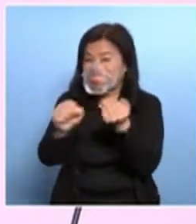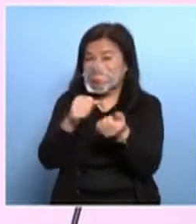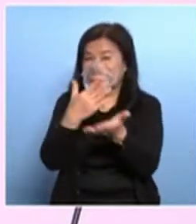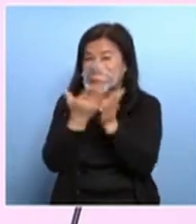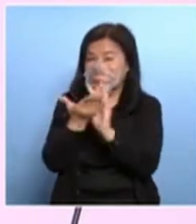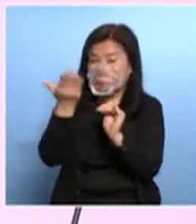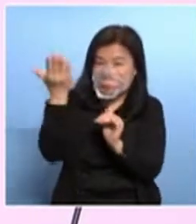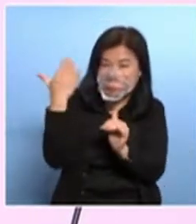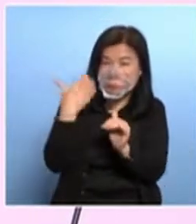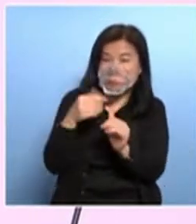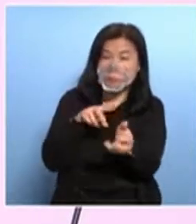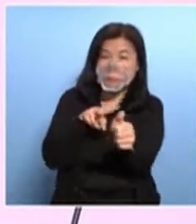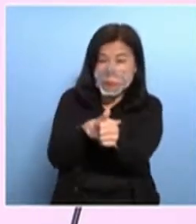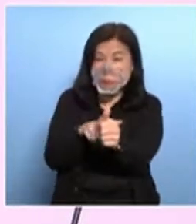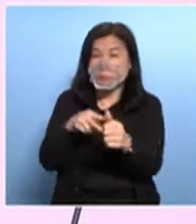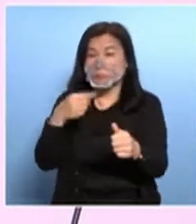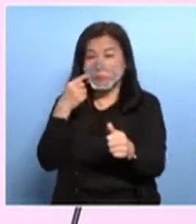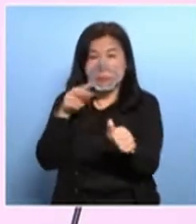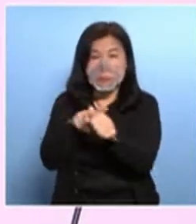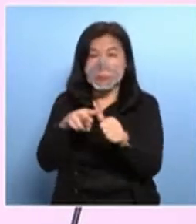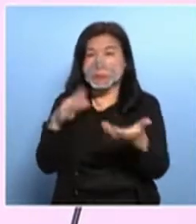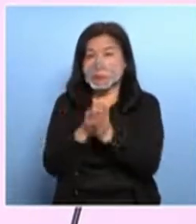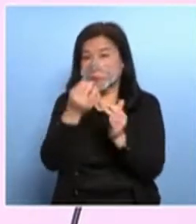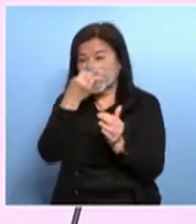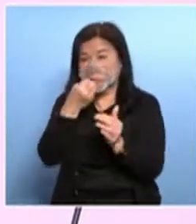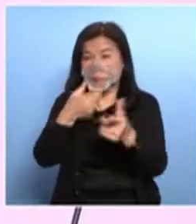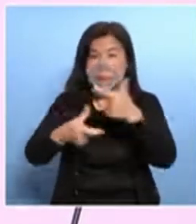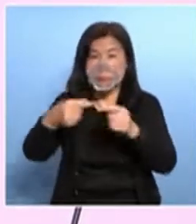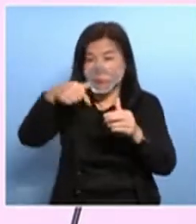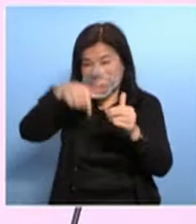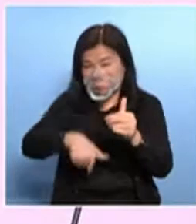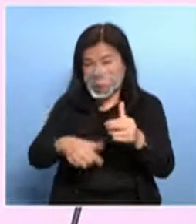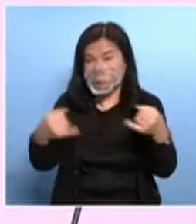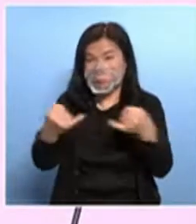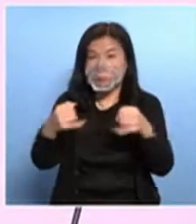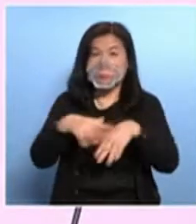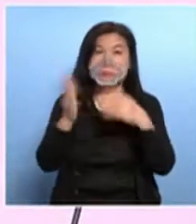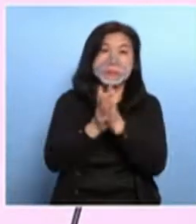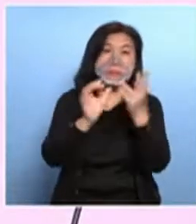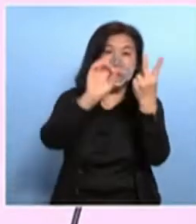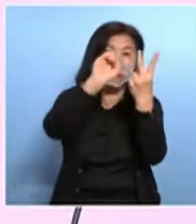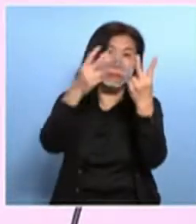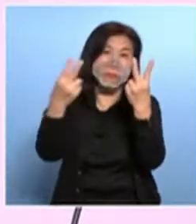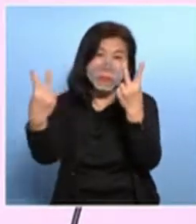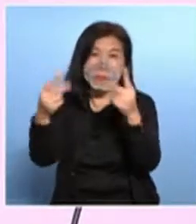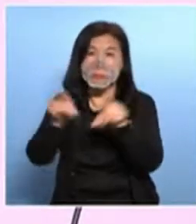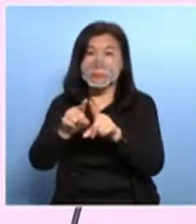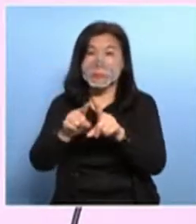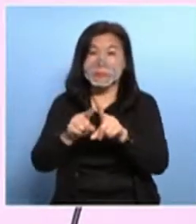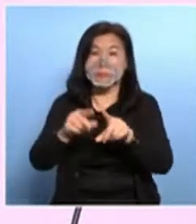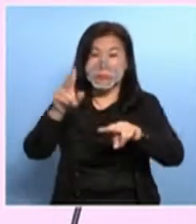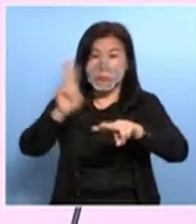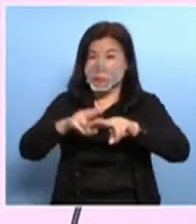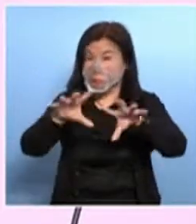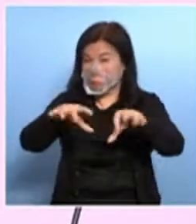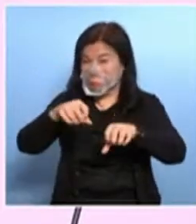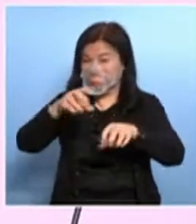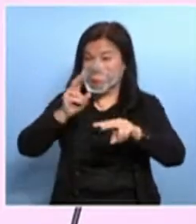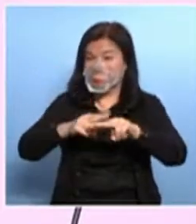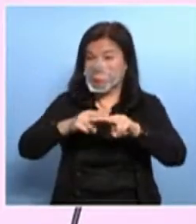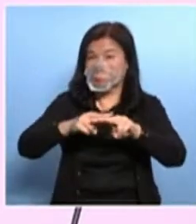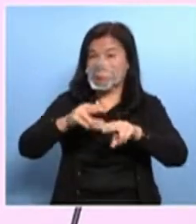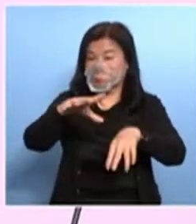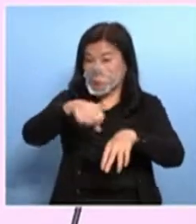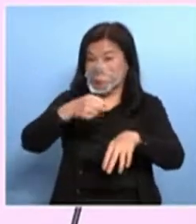social, economic, and people's livelihood issues and gradually resolve some of the deep-seated contradictions that have hindered Hong